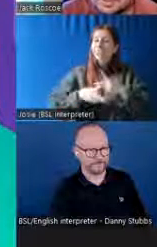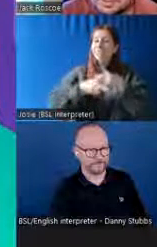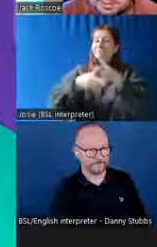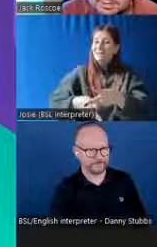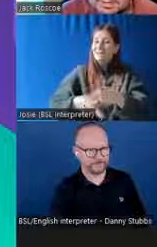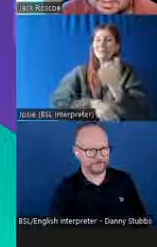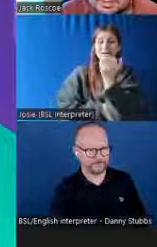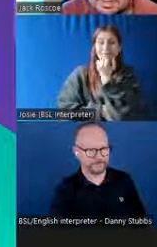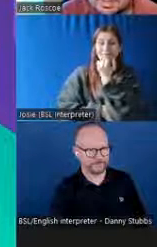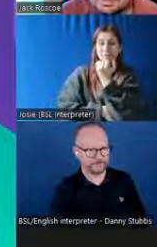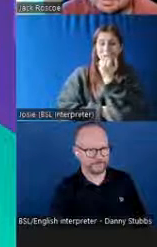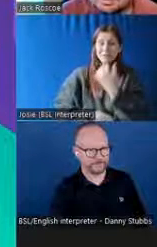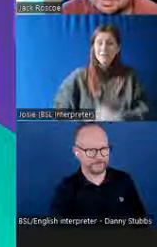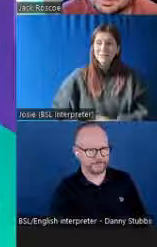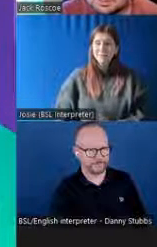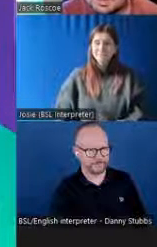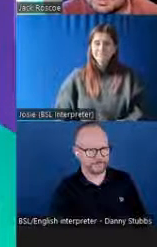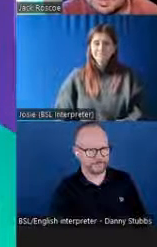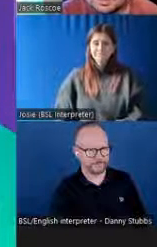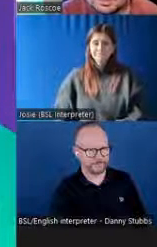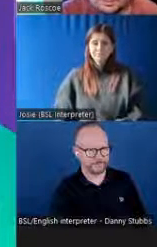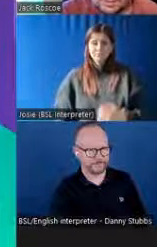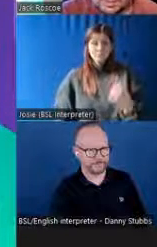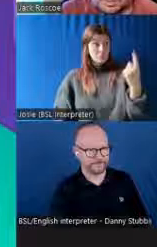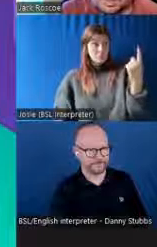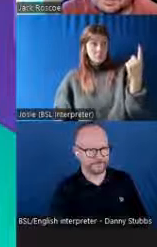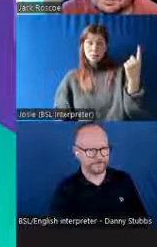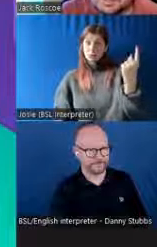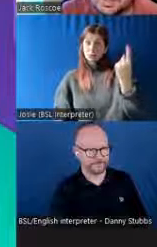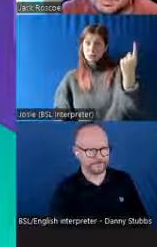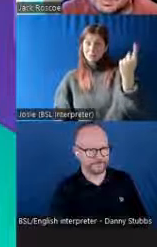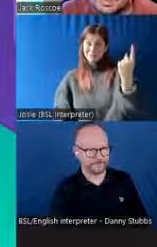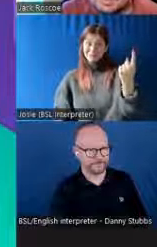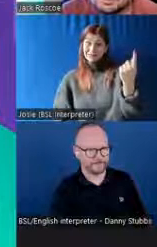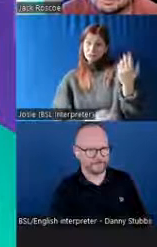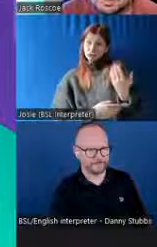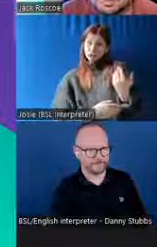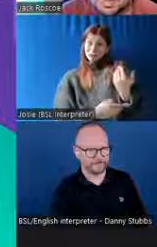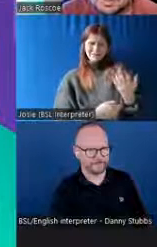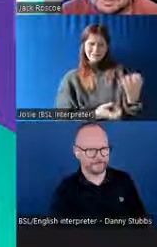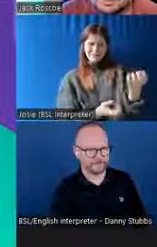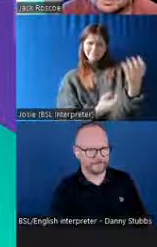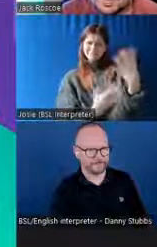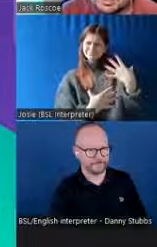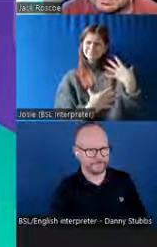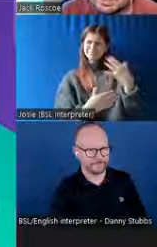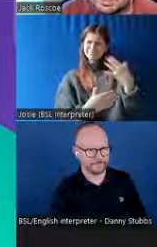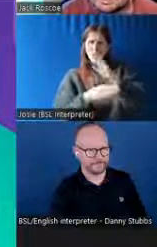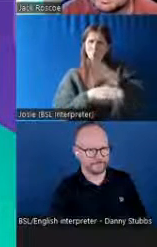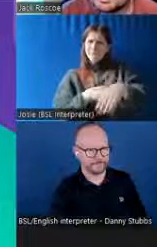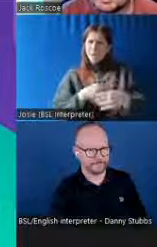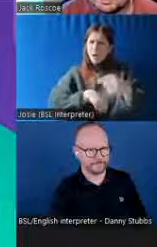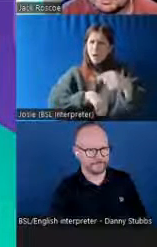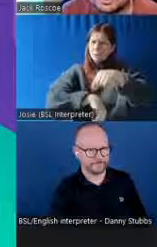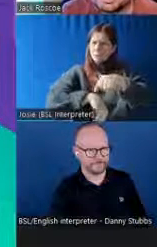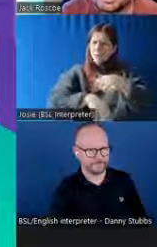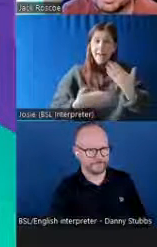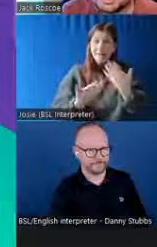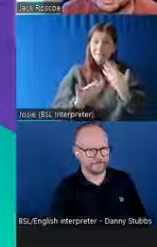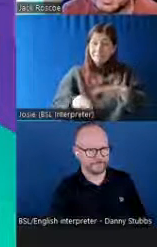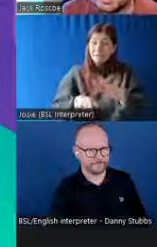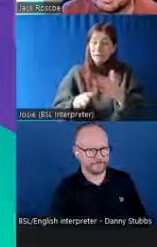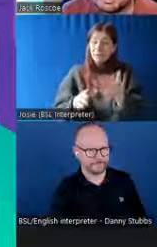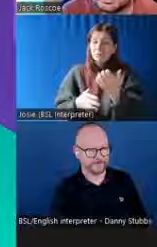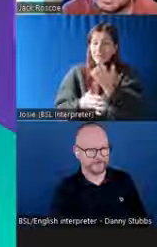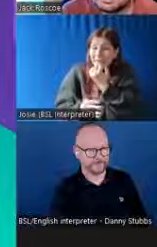spoke to recently gave an example of this done in a way that didn't quite work. And I don't mean any negativity or to make fun of the